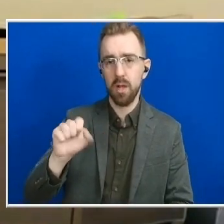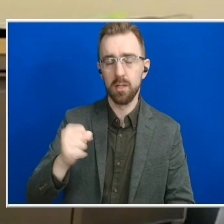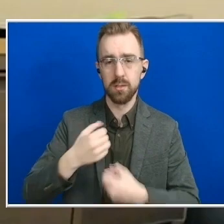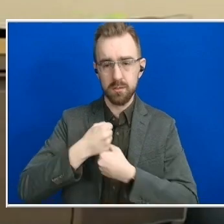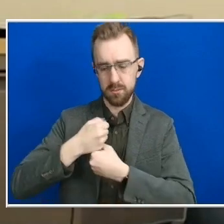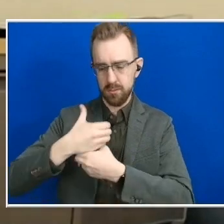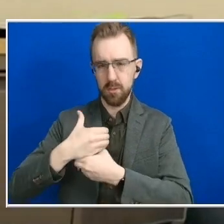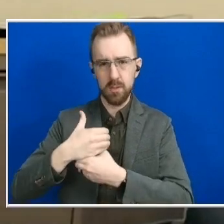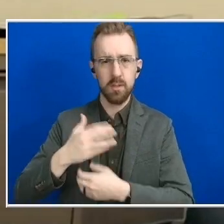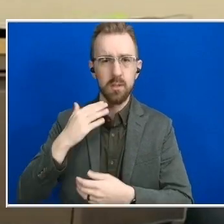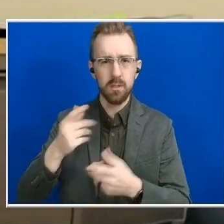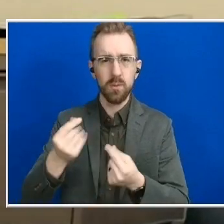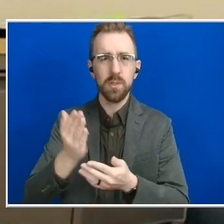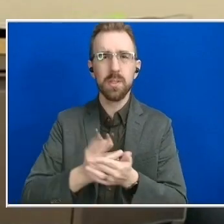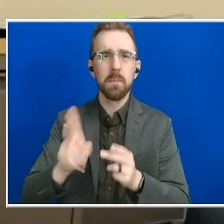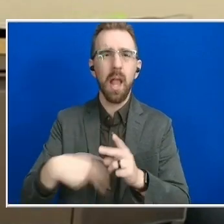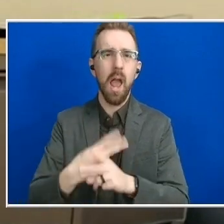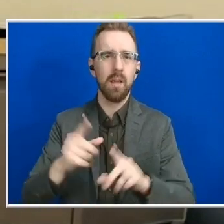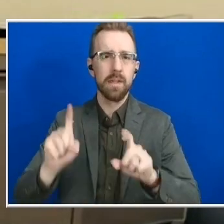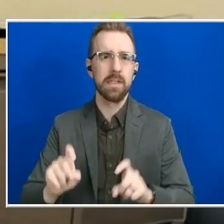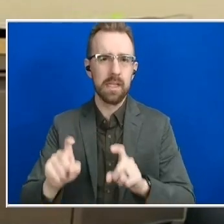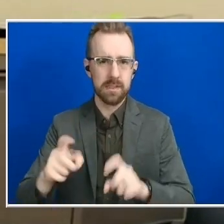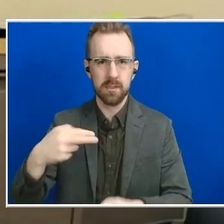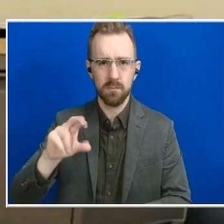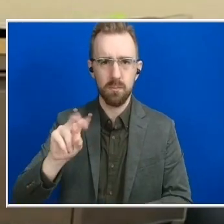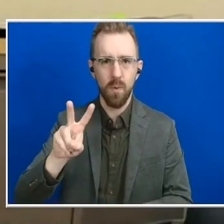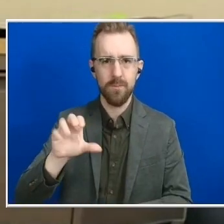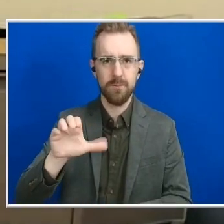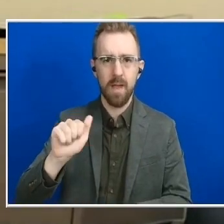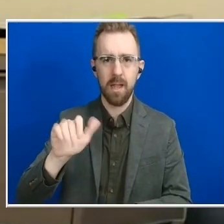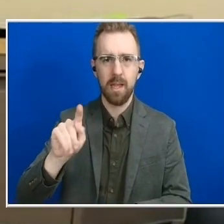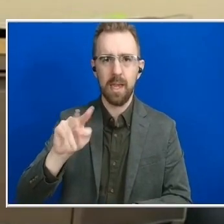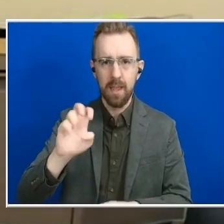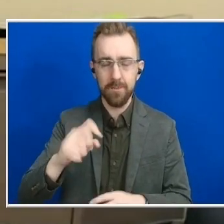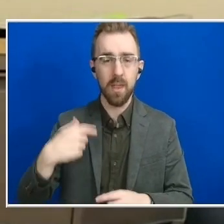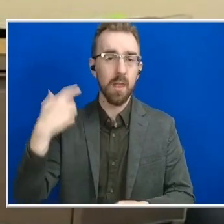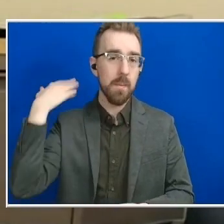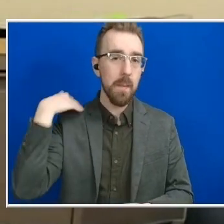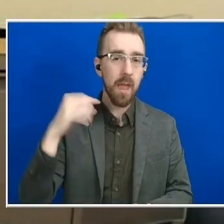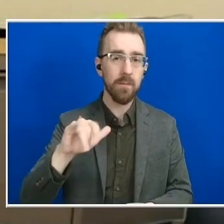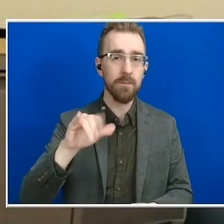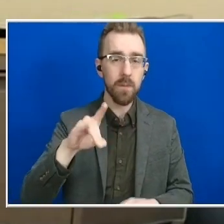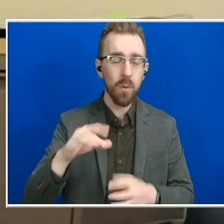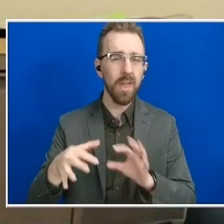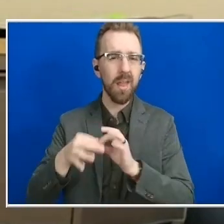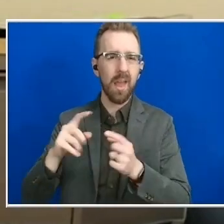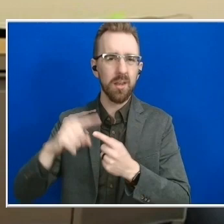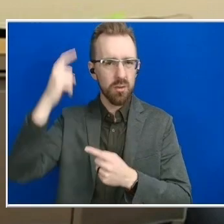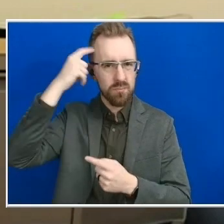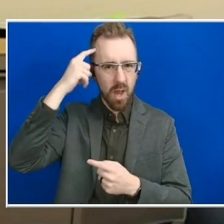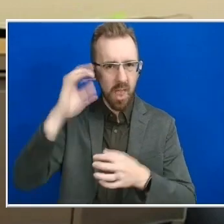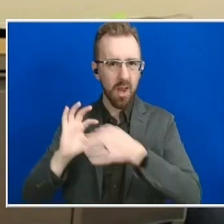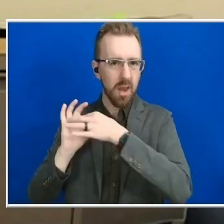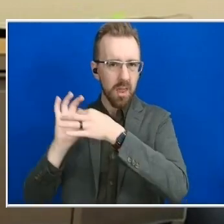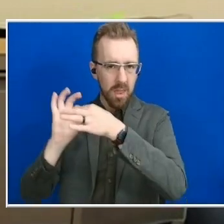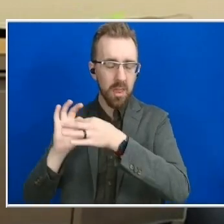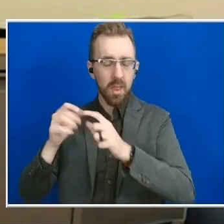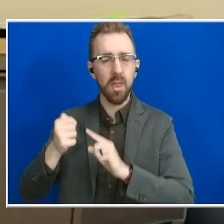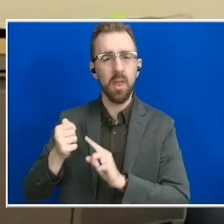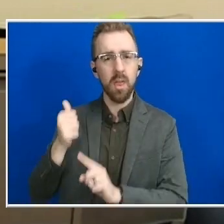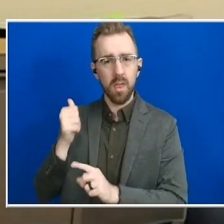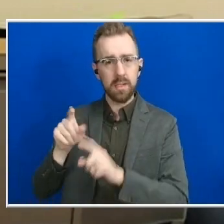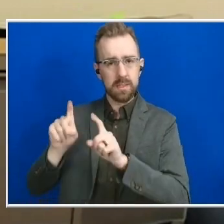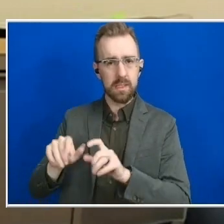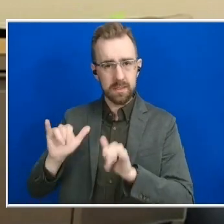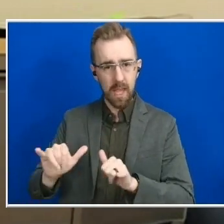of provocative test, which is essentially taking fluid off your back, which is connected to fluid in your brain. And if you have improvement, in particular in your